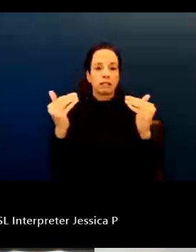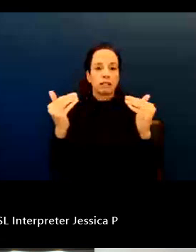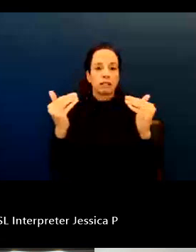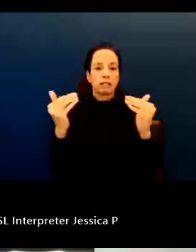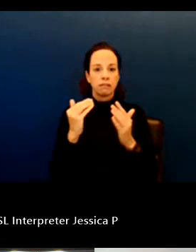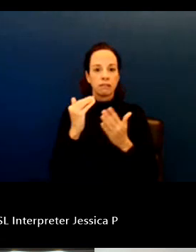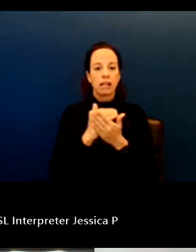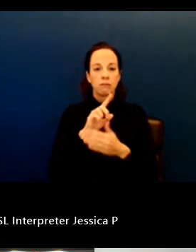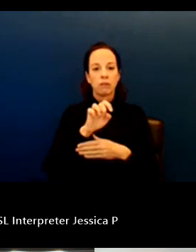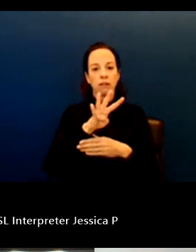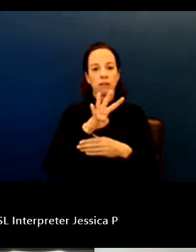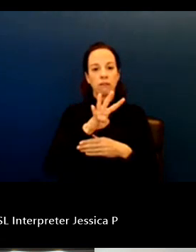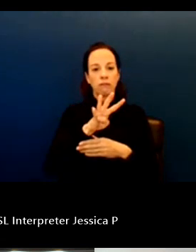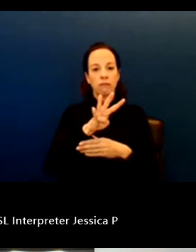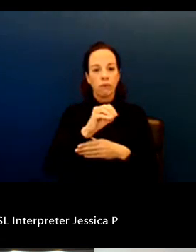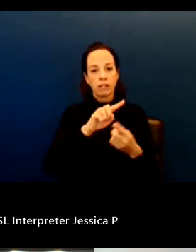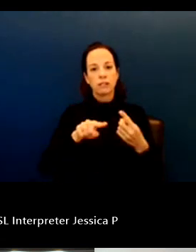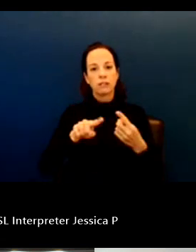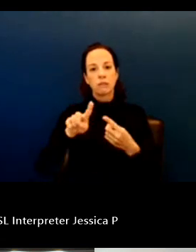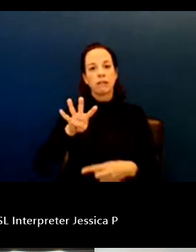Justin.